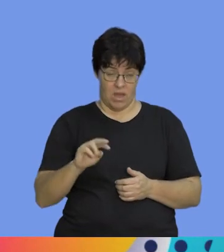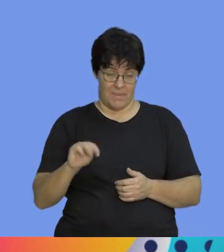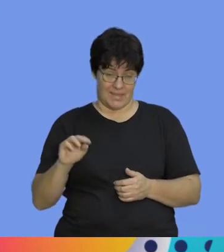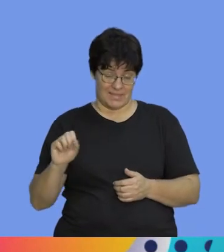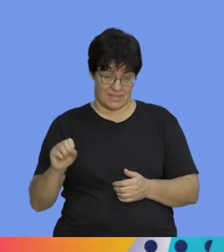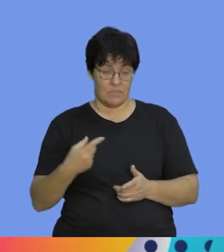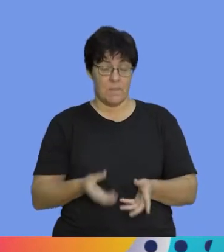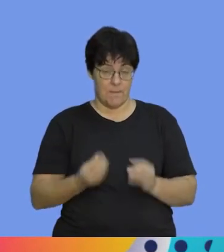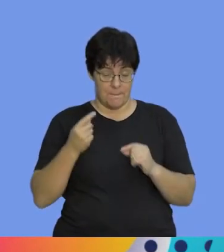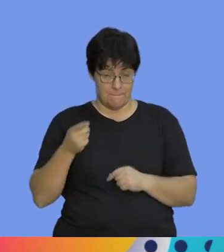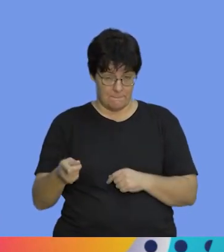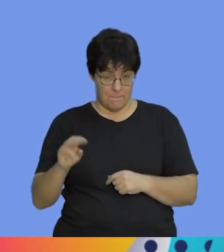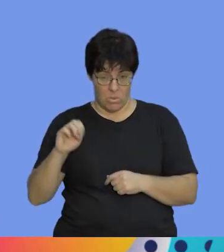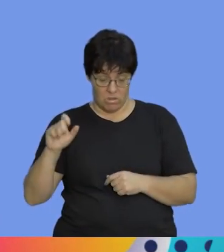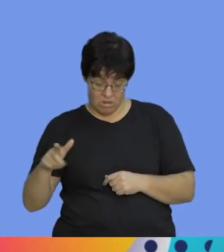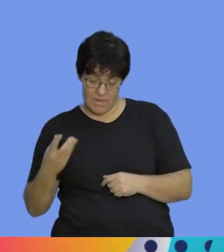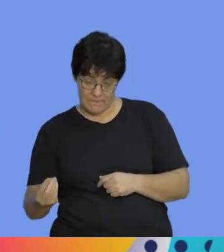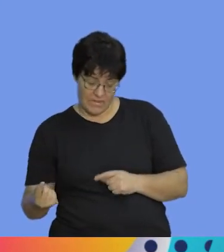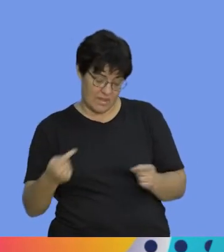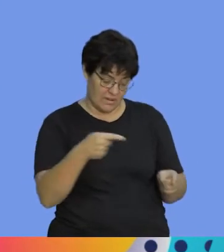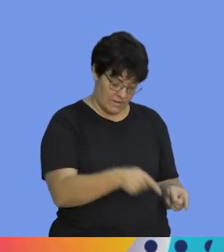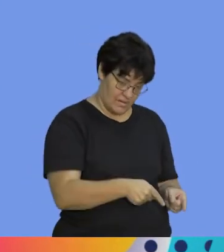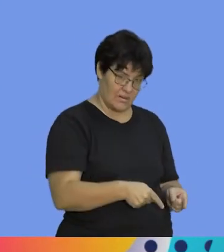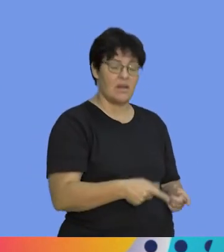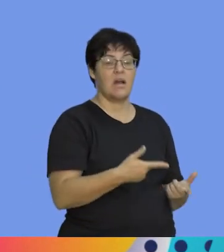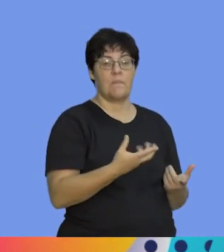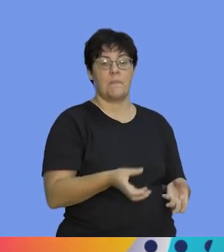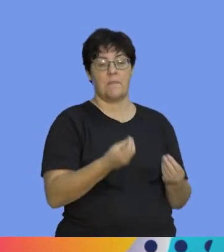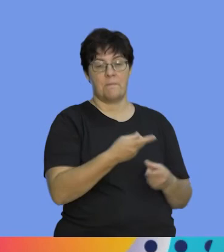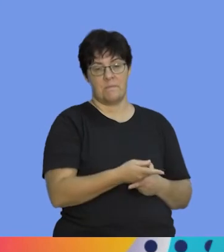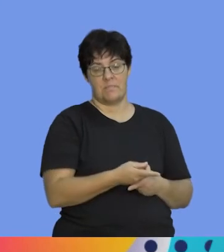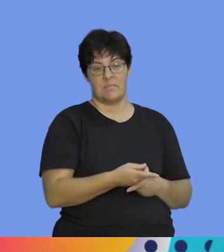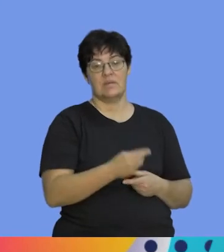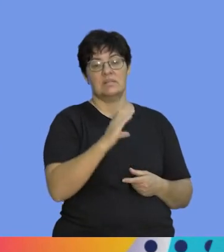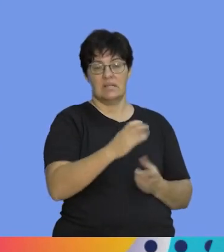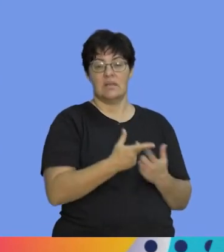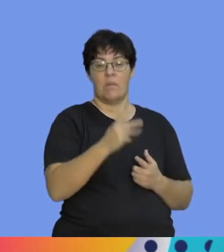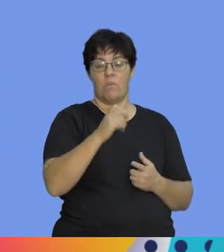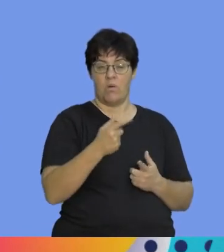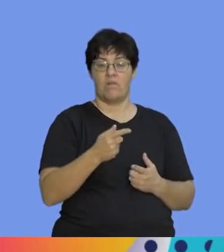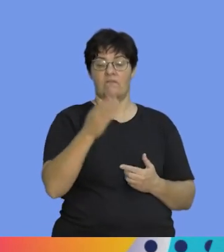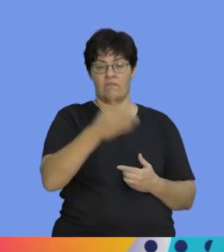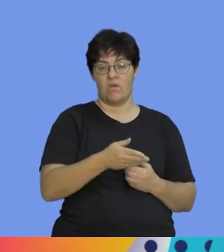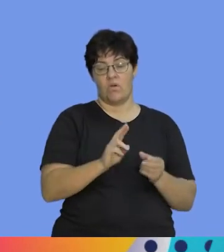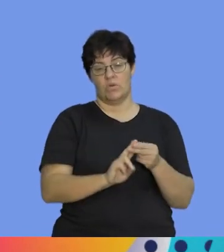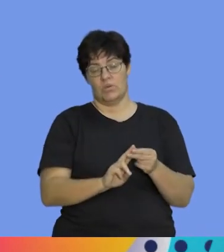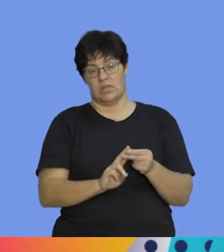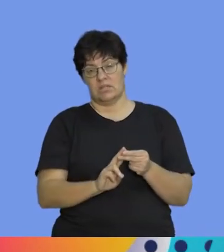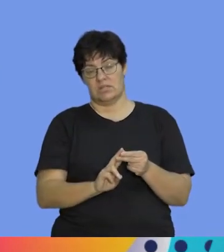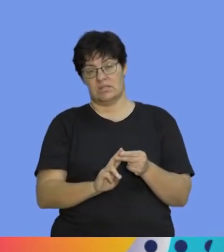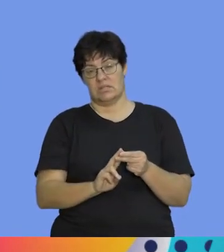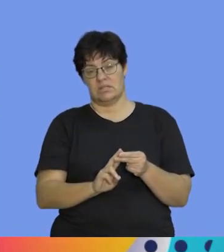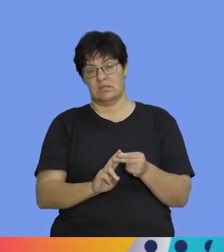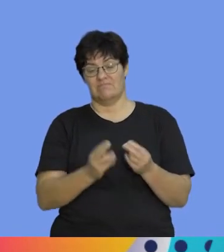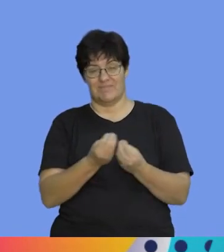of the sample, we divided that by the volume, because concentration is actually the moles of substance per unit volume of solution.